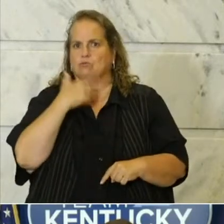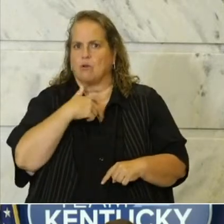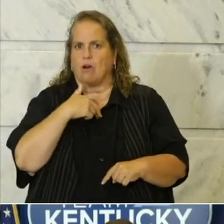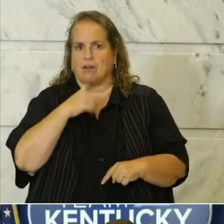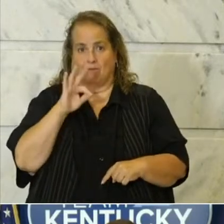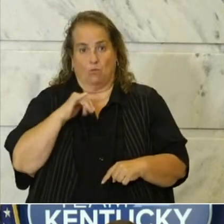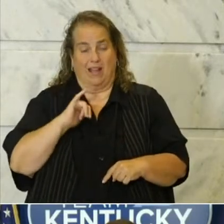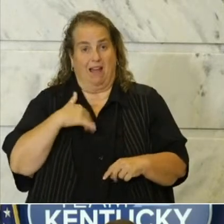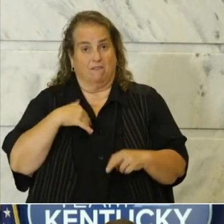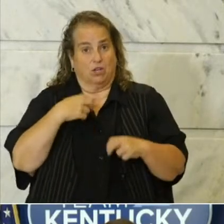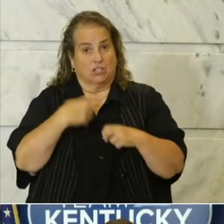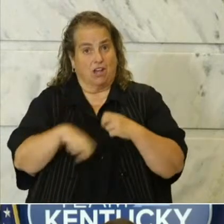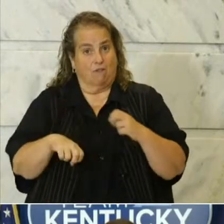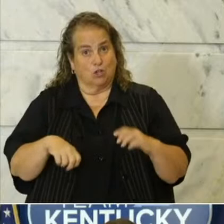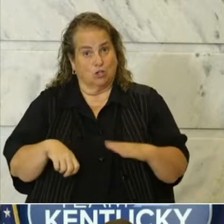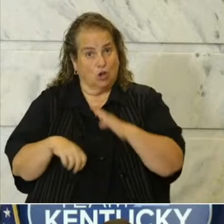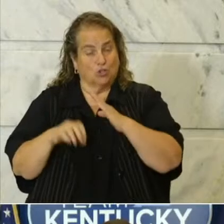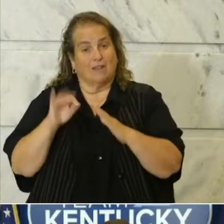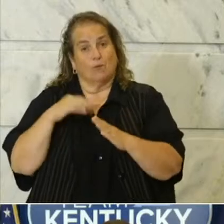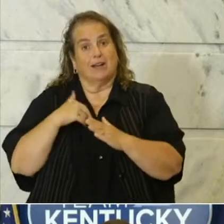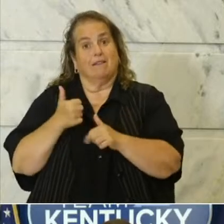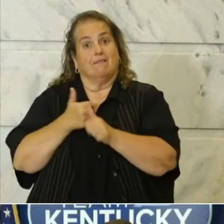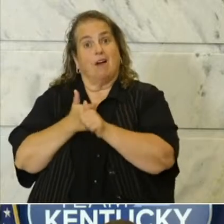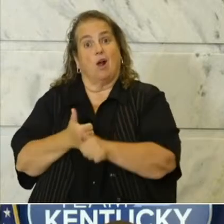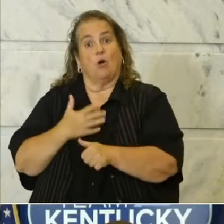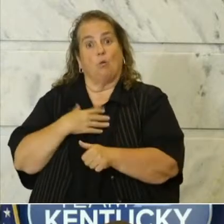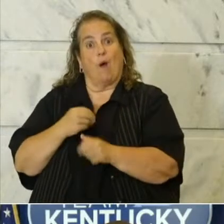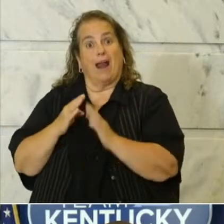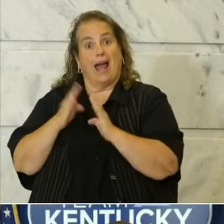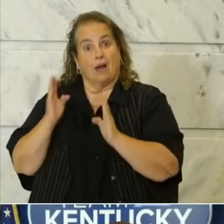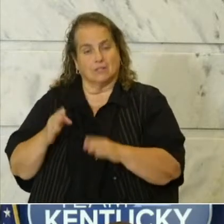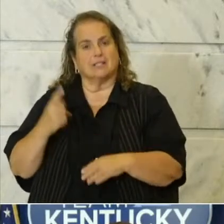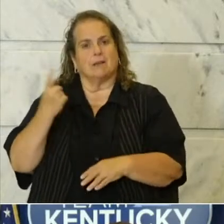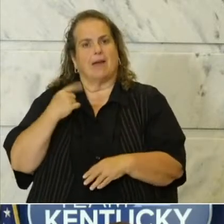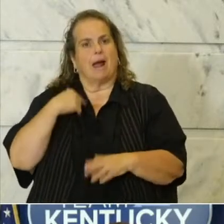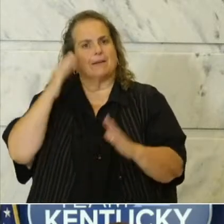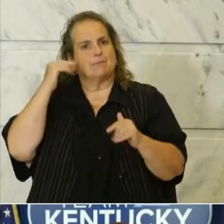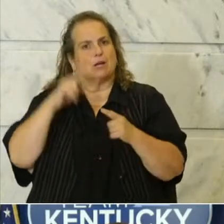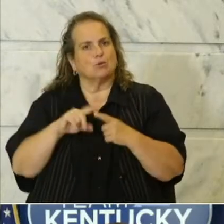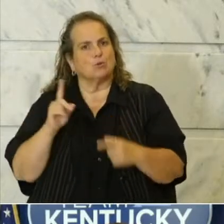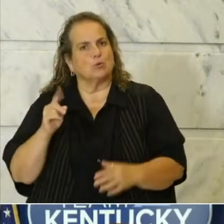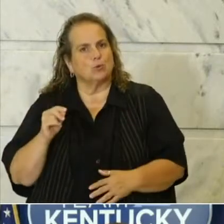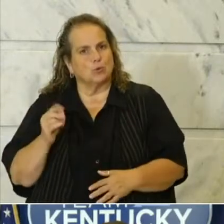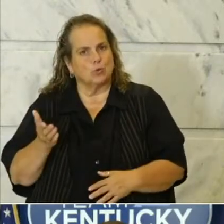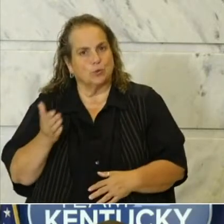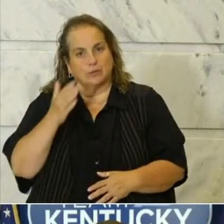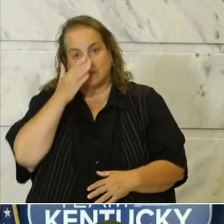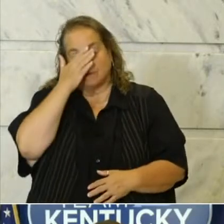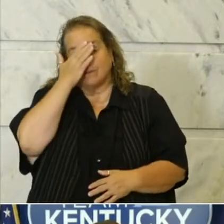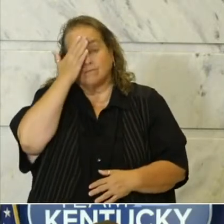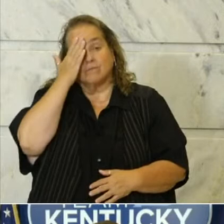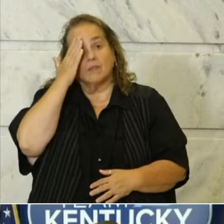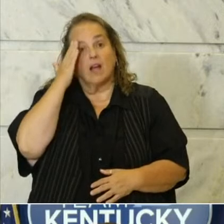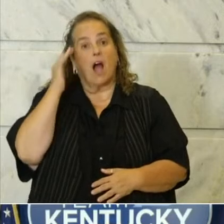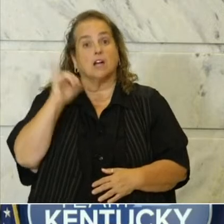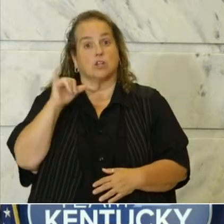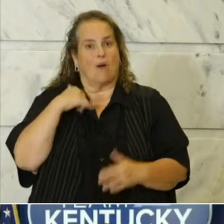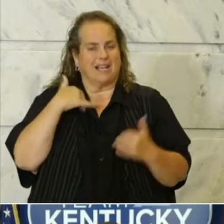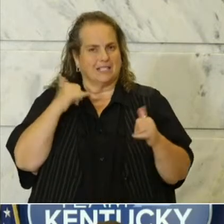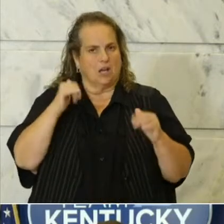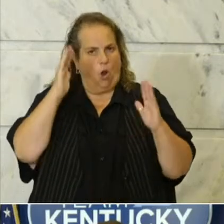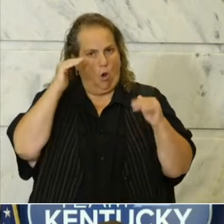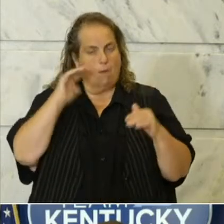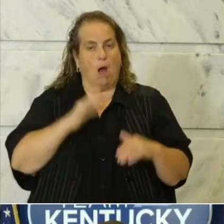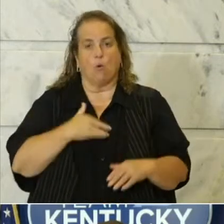enough, following the White House's guidance is something we're going to be expected to do. Also, I still hope that our bars, our